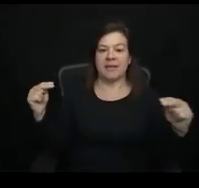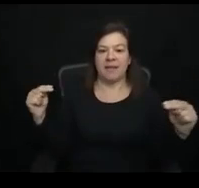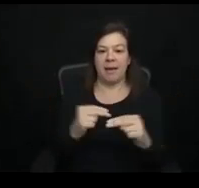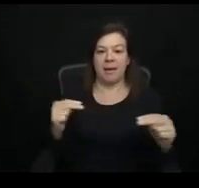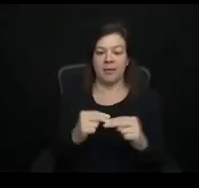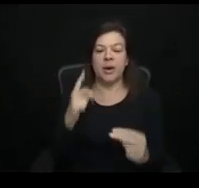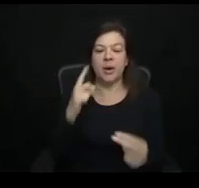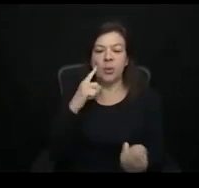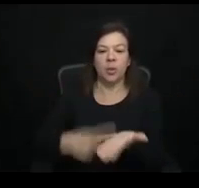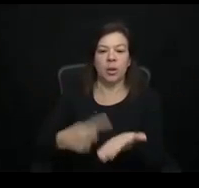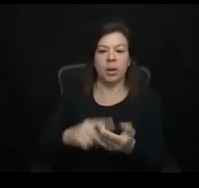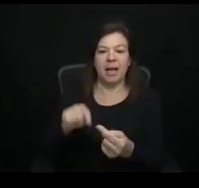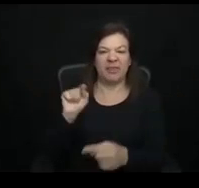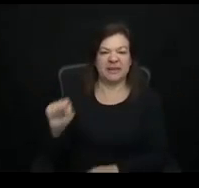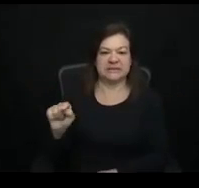this.